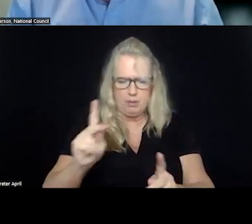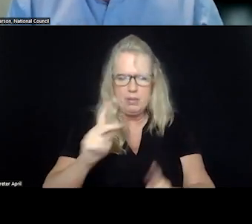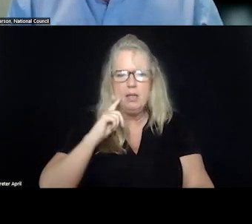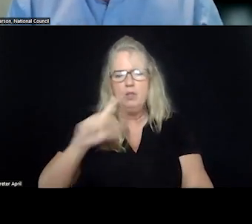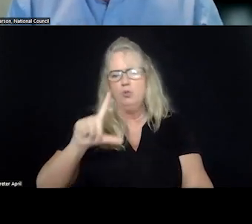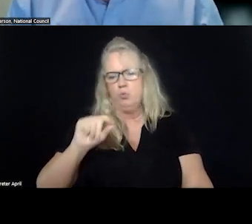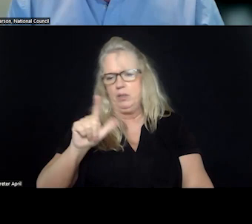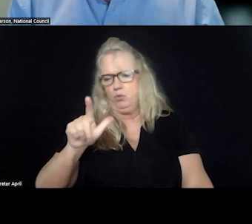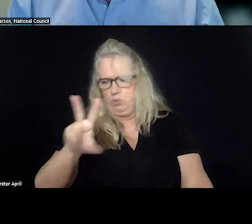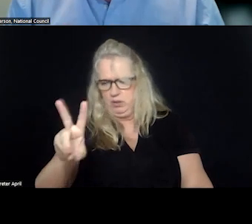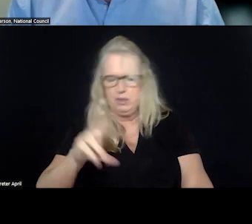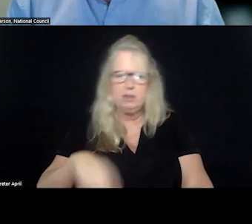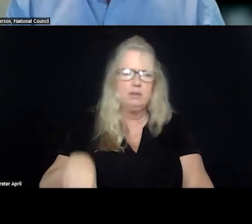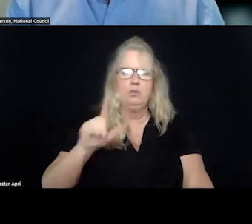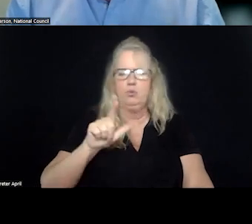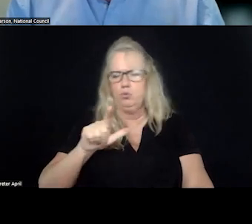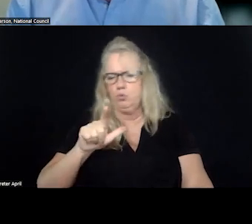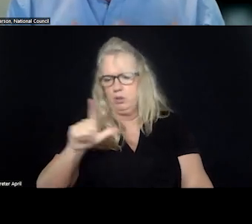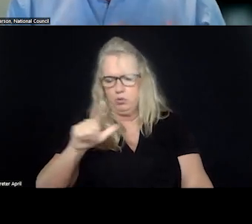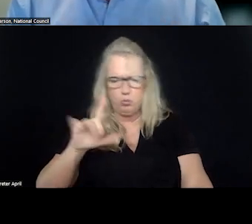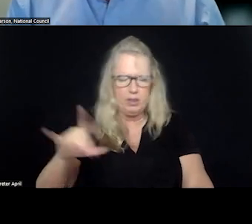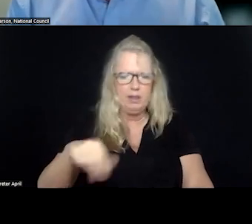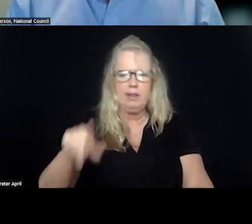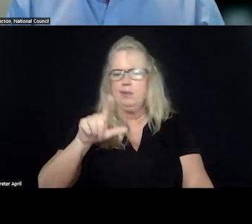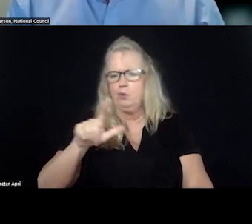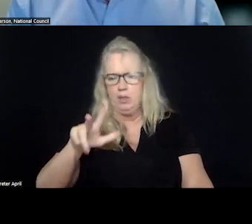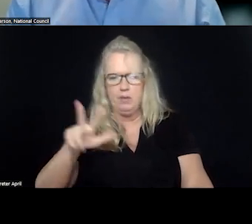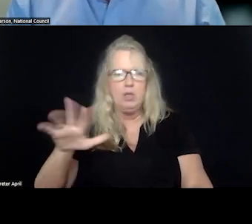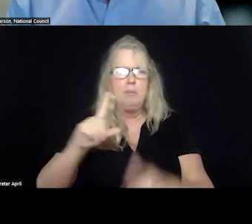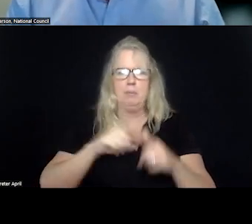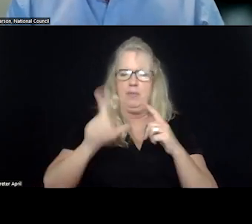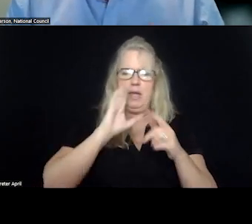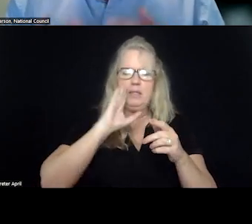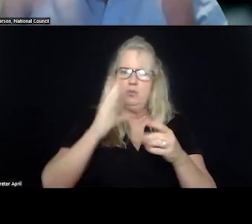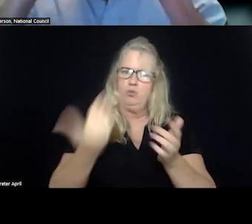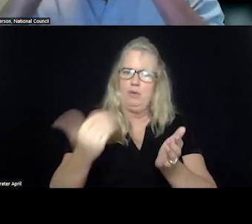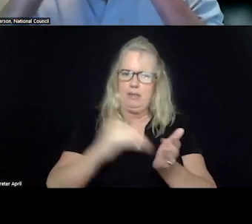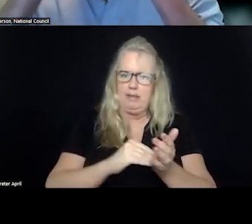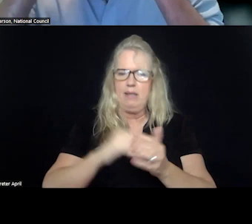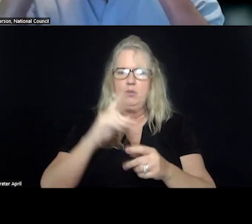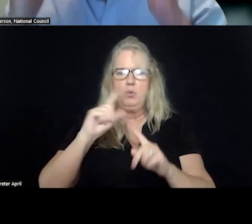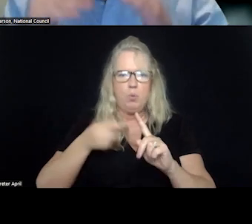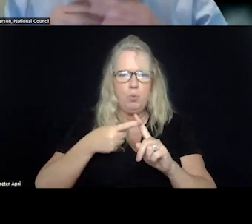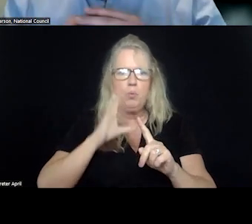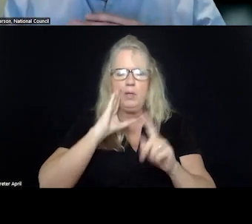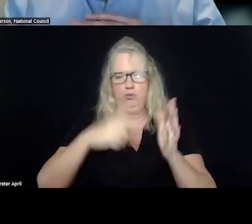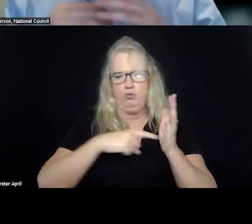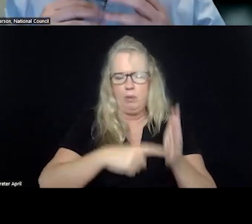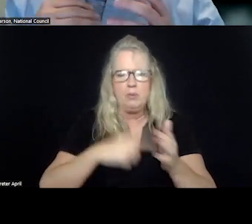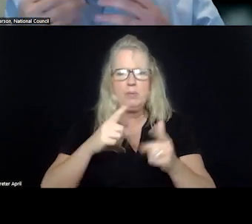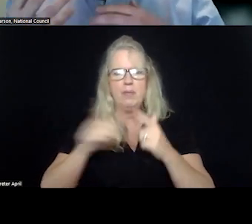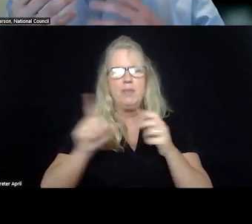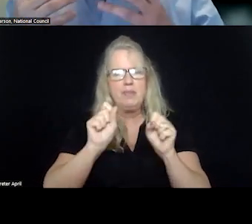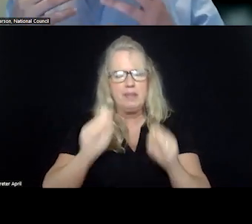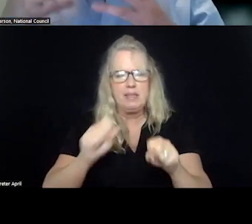2026, 2028, 2030, for states to then join that demonstration. And so again, when states join the demonstration, they get an